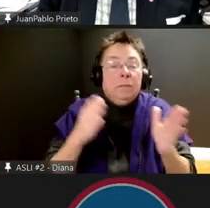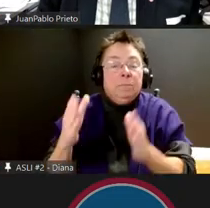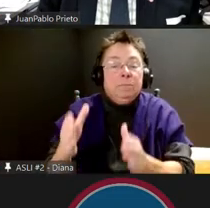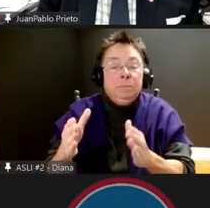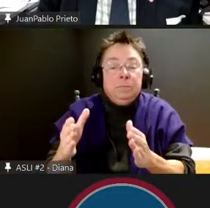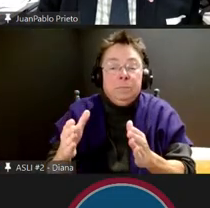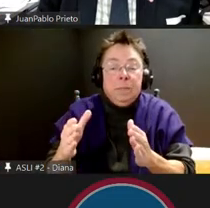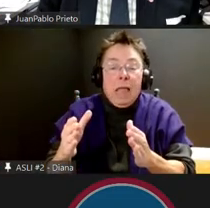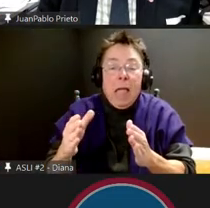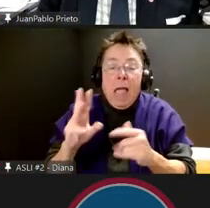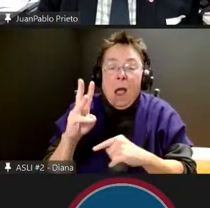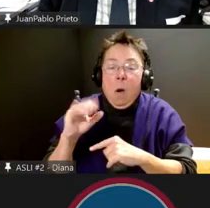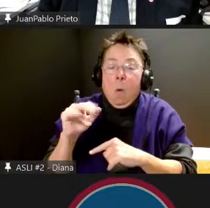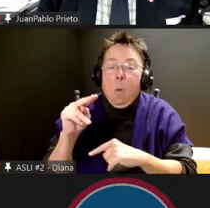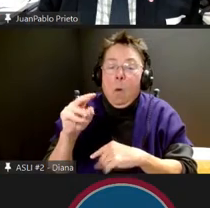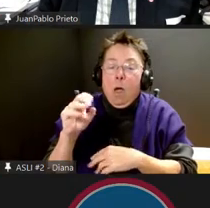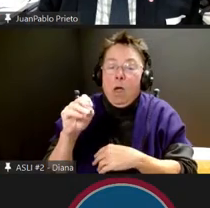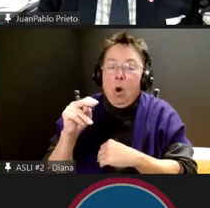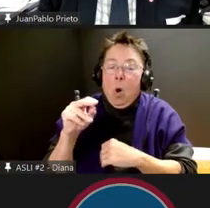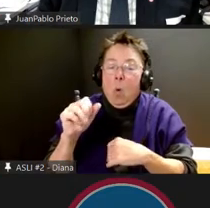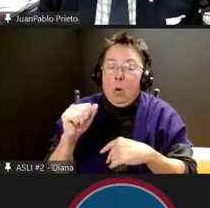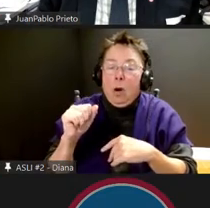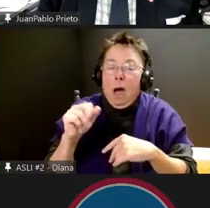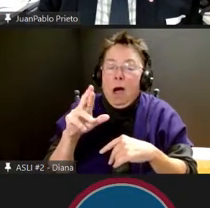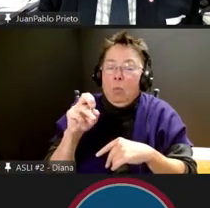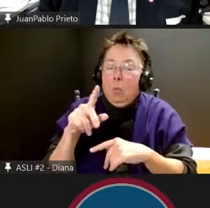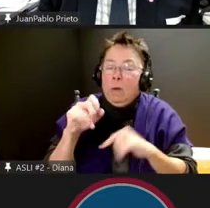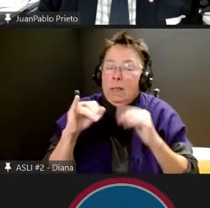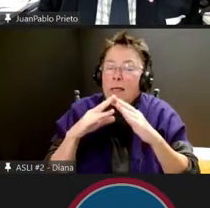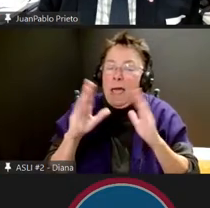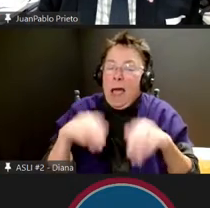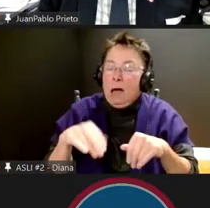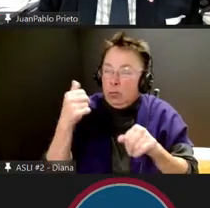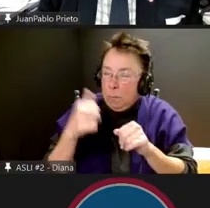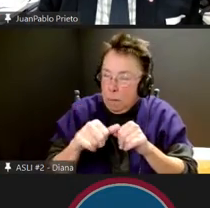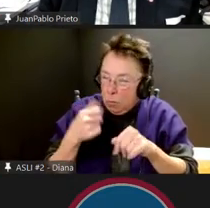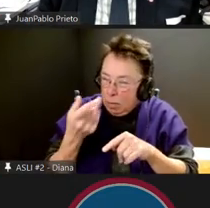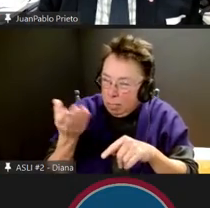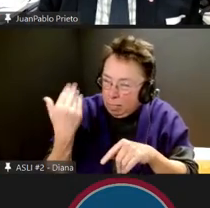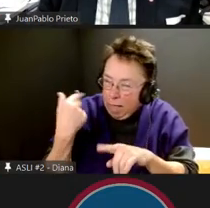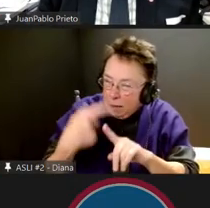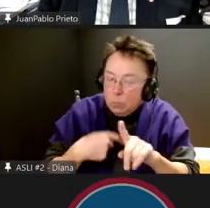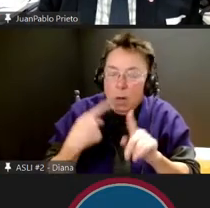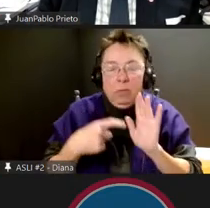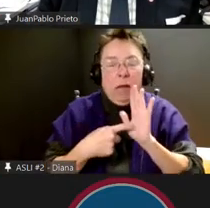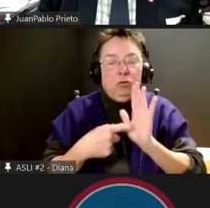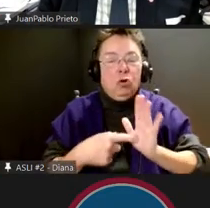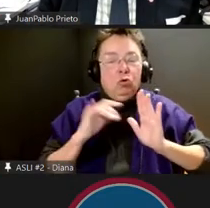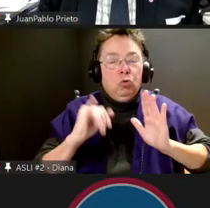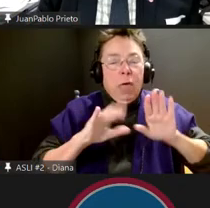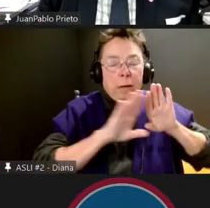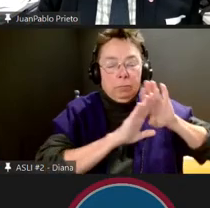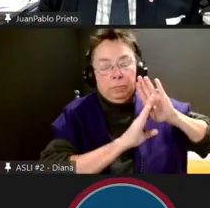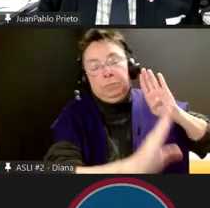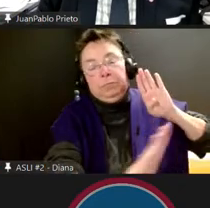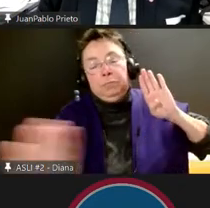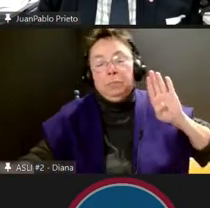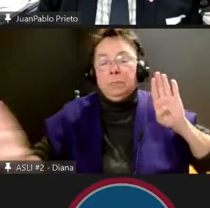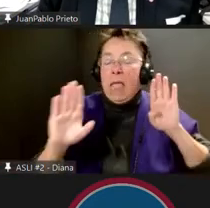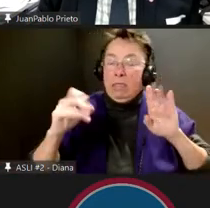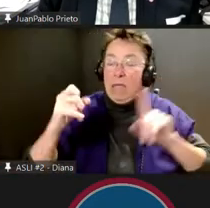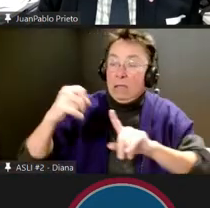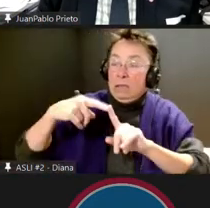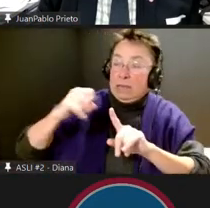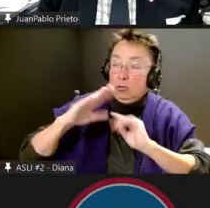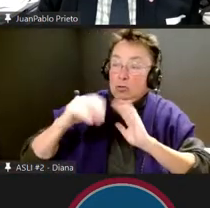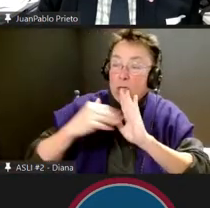the Winona Relay House. Last month, I showed you that temporary station foundation there for the relay house that facilitates the signal movements in the middle track